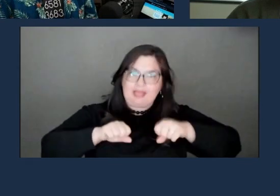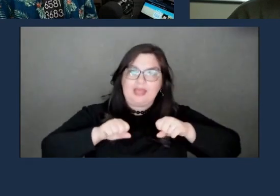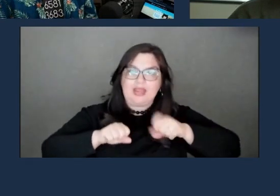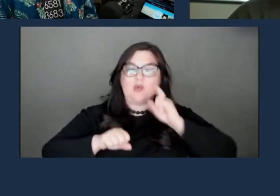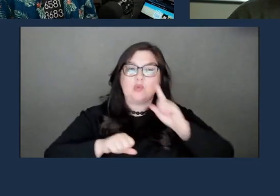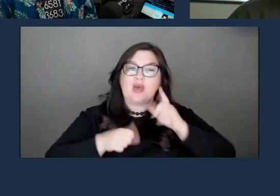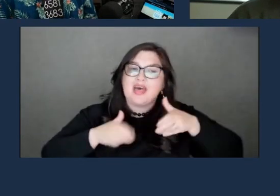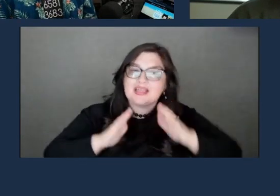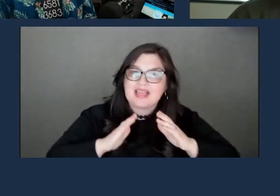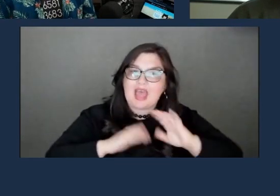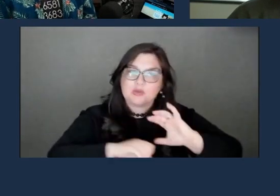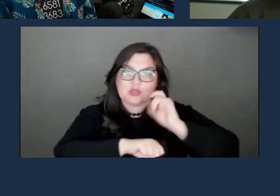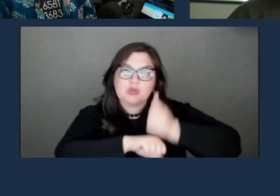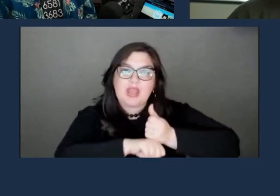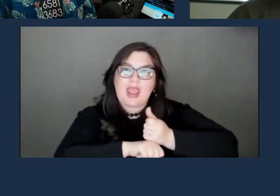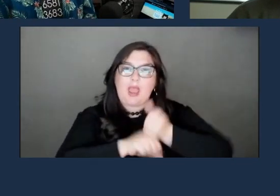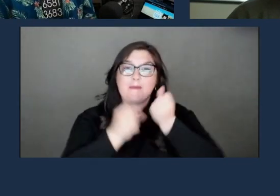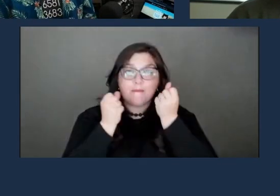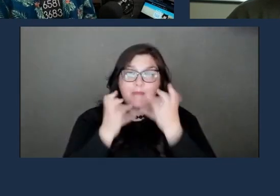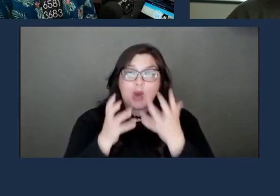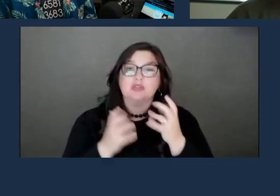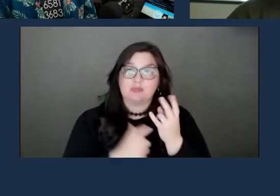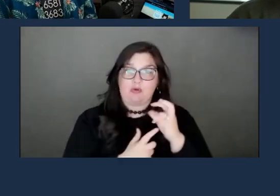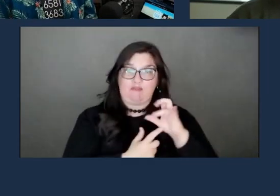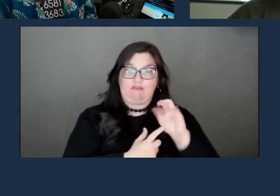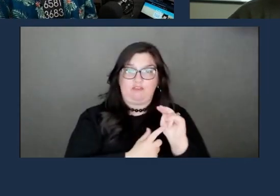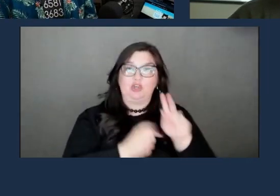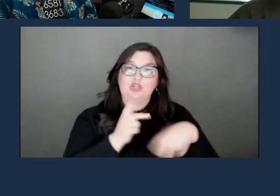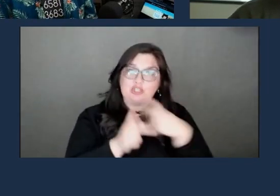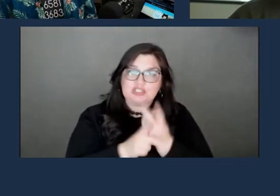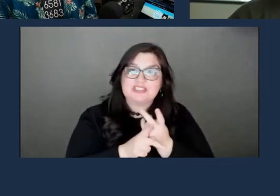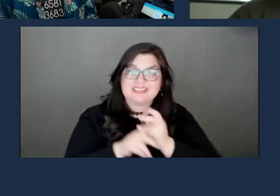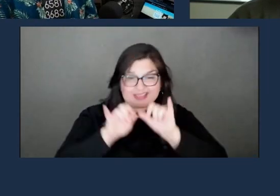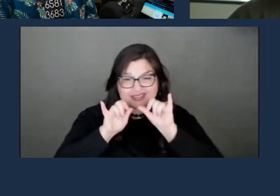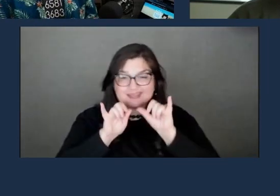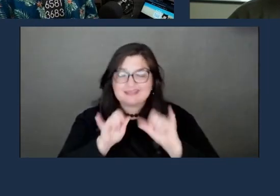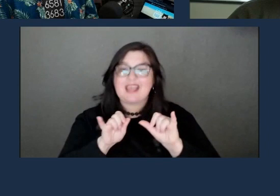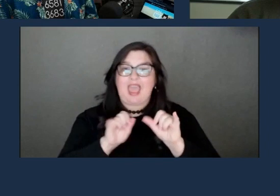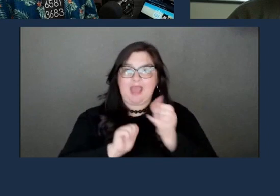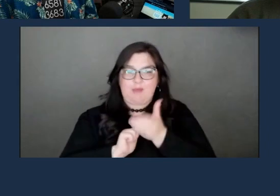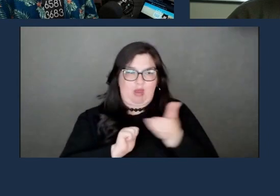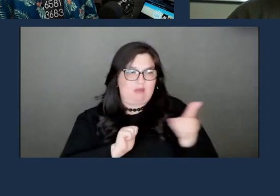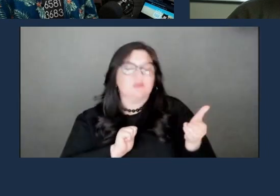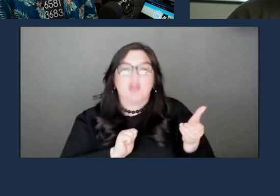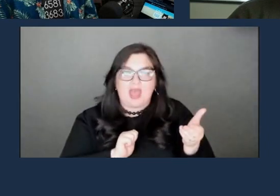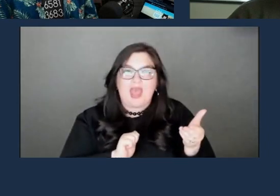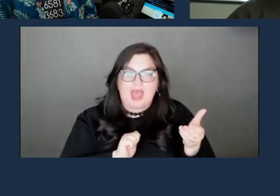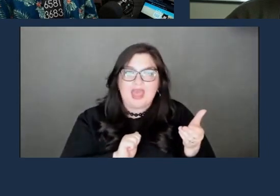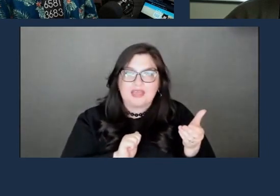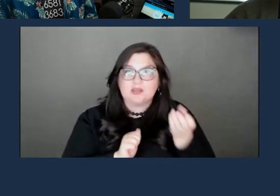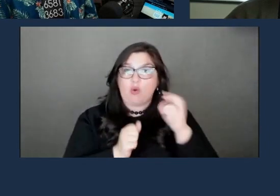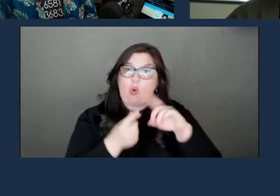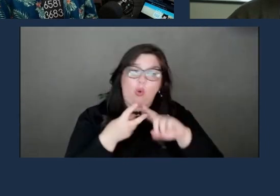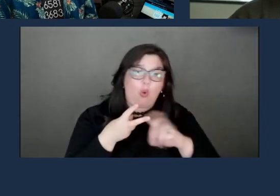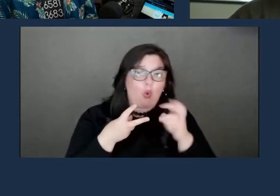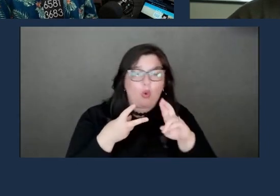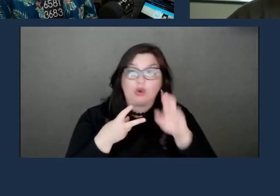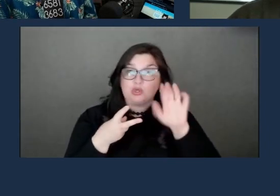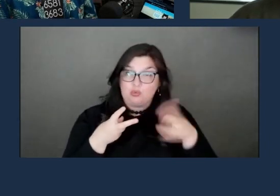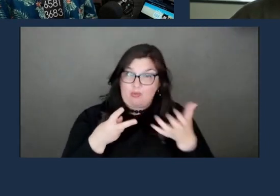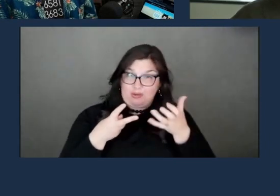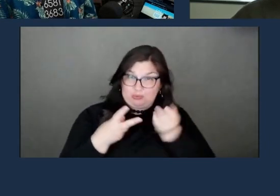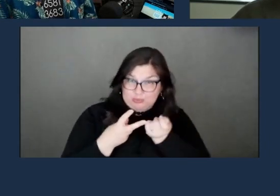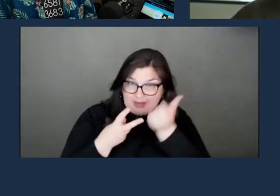create multiple versions of the same object as you upload new versions of that same object, or go to delete that object.